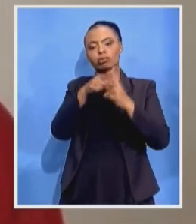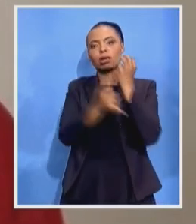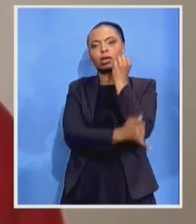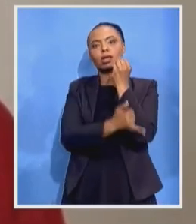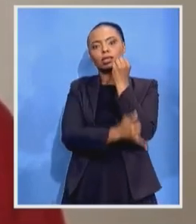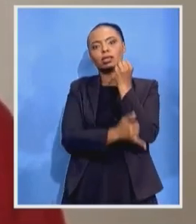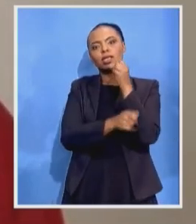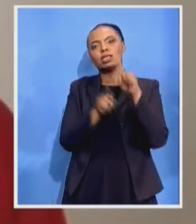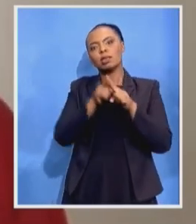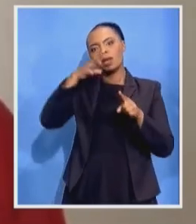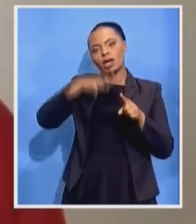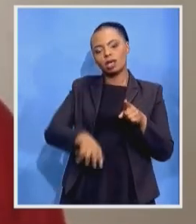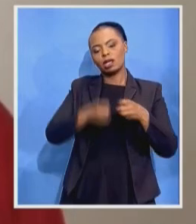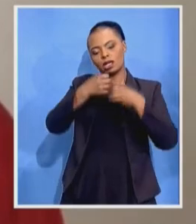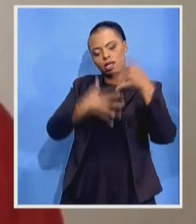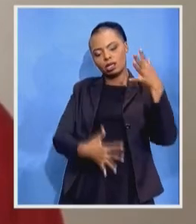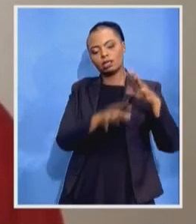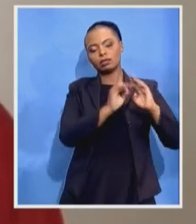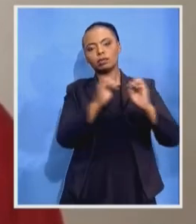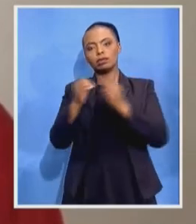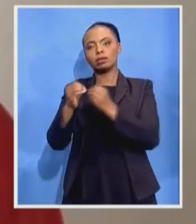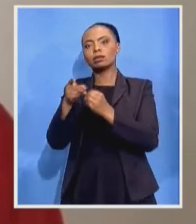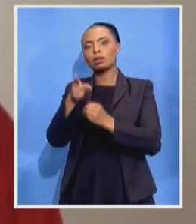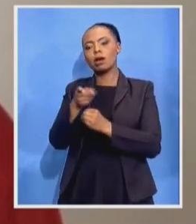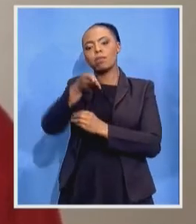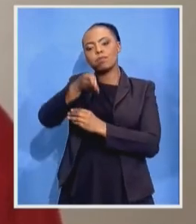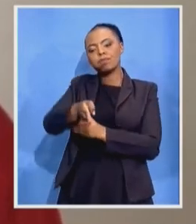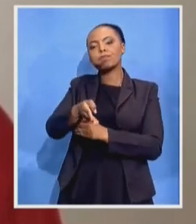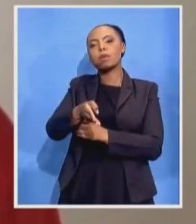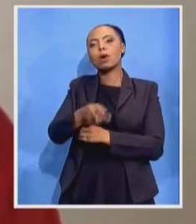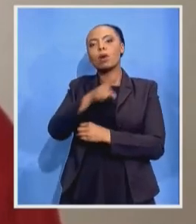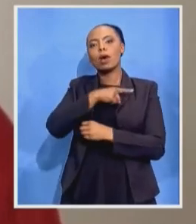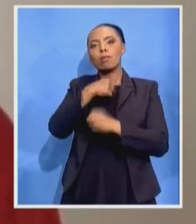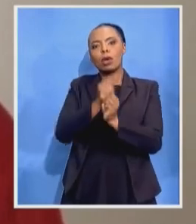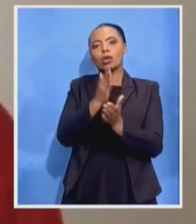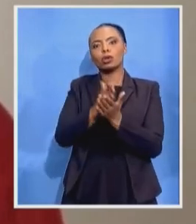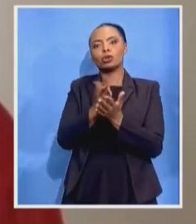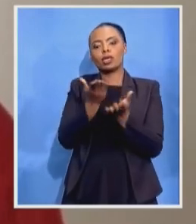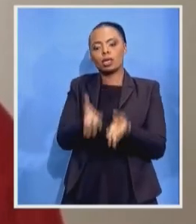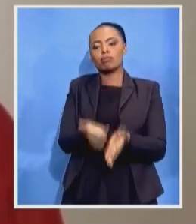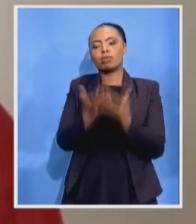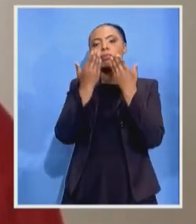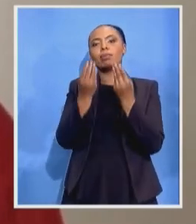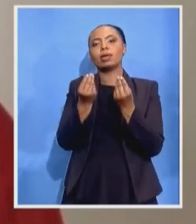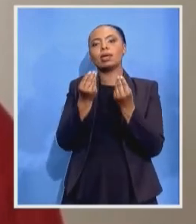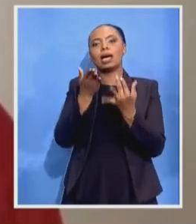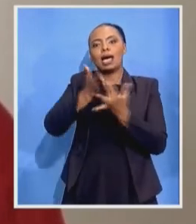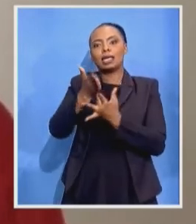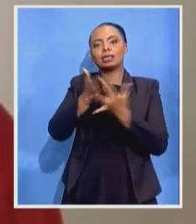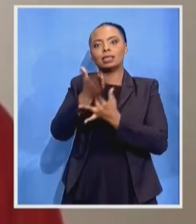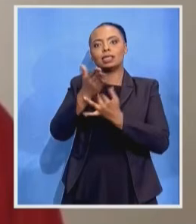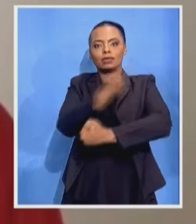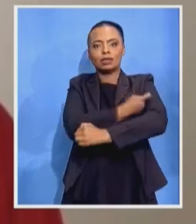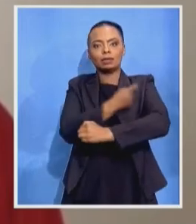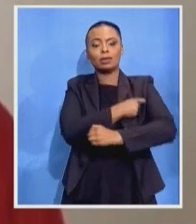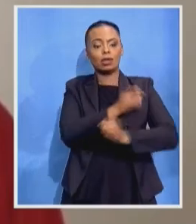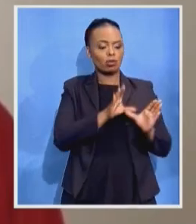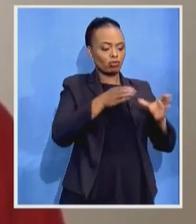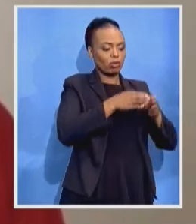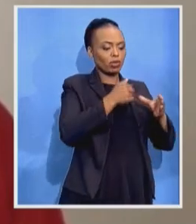sure that we are able to have access to vaccine. The SACP supports that, and would urge government to continue to